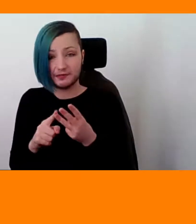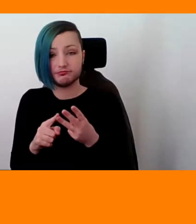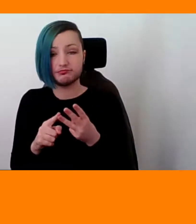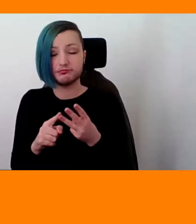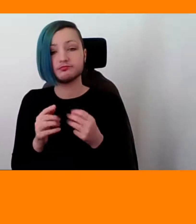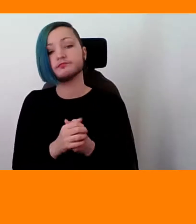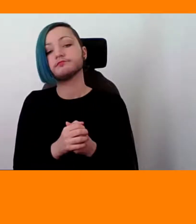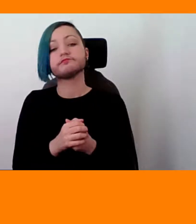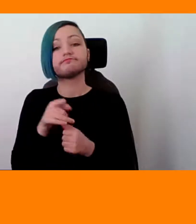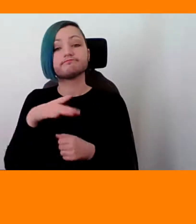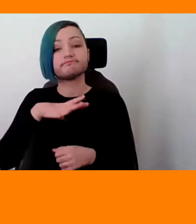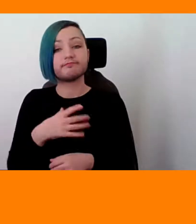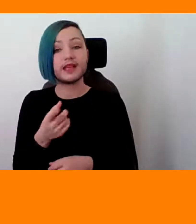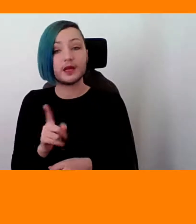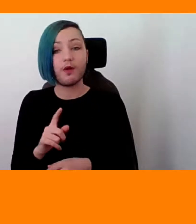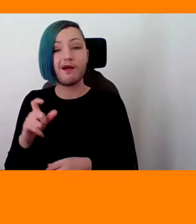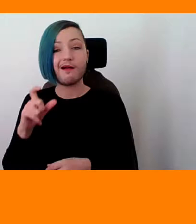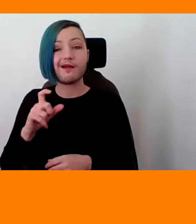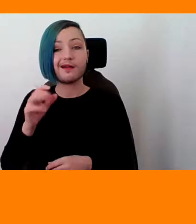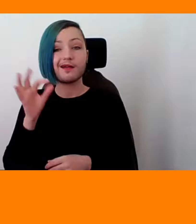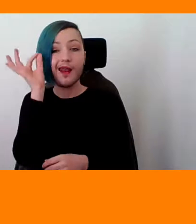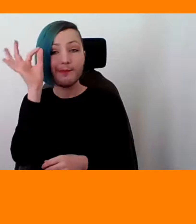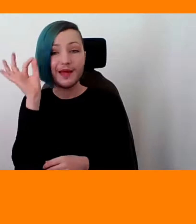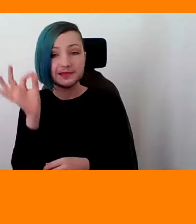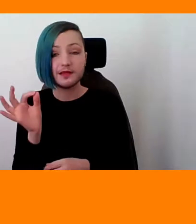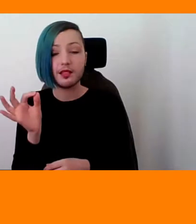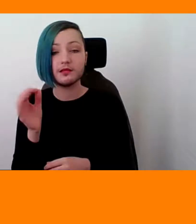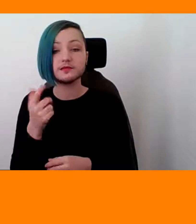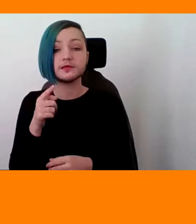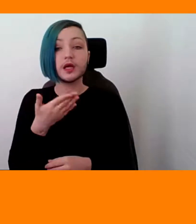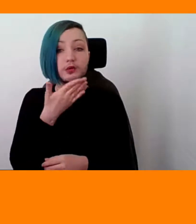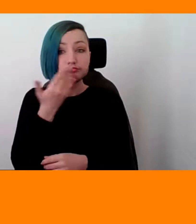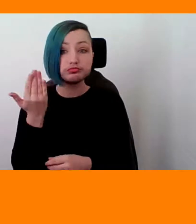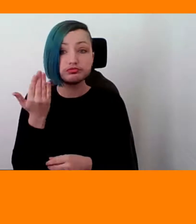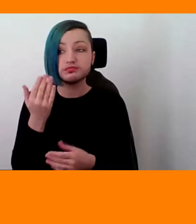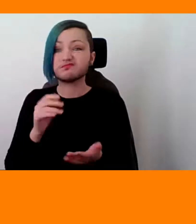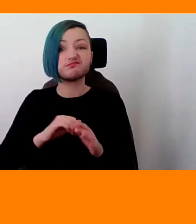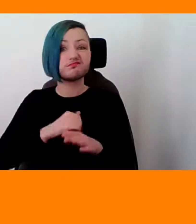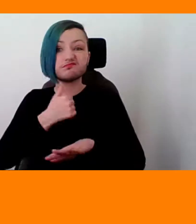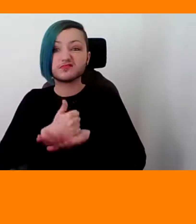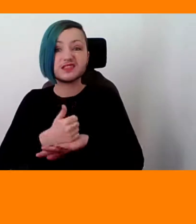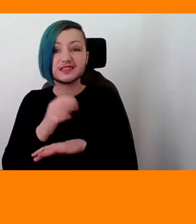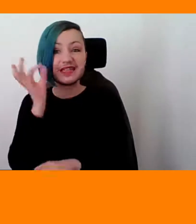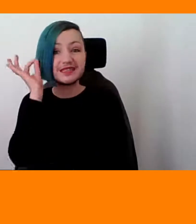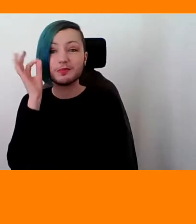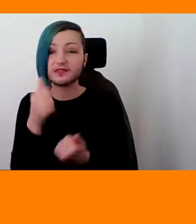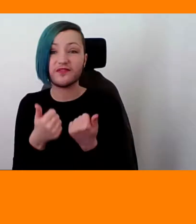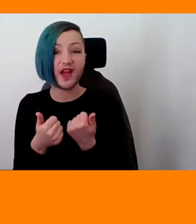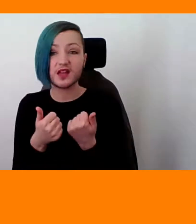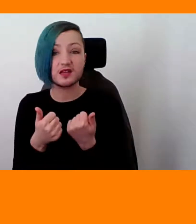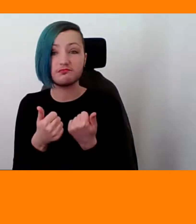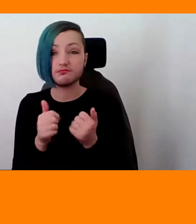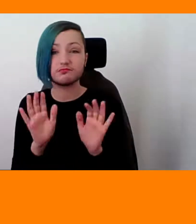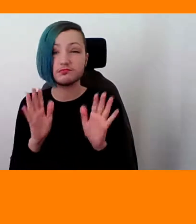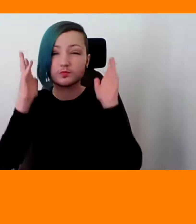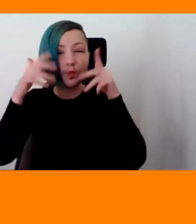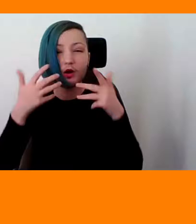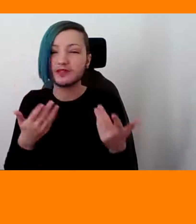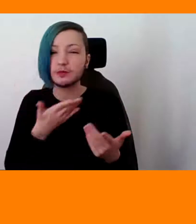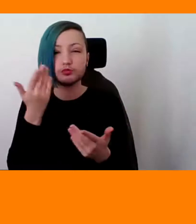All you'll need for this is some coloured pencils. If you don't have coloured pencils, just a standard HB or B pencil will work the same, so don't